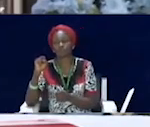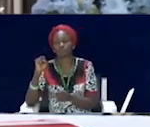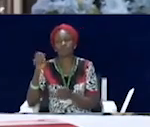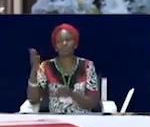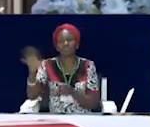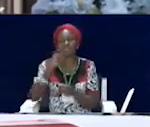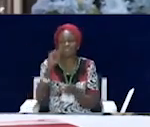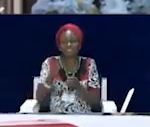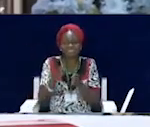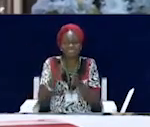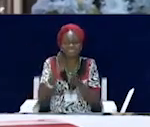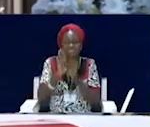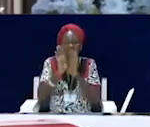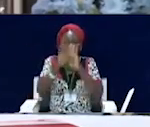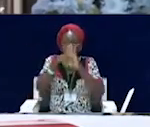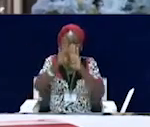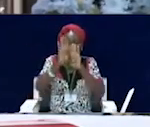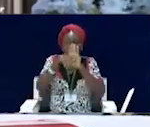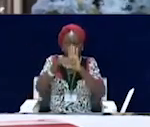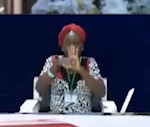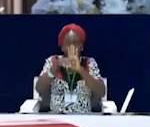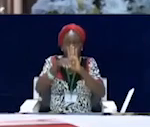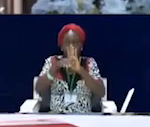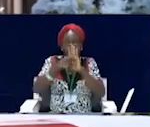There is a door